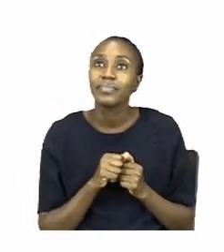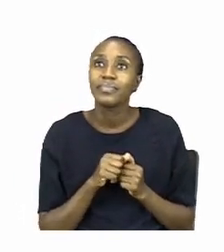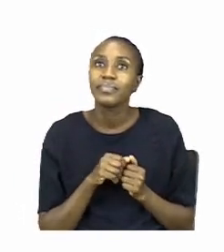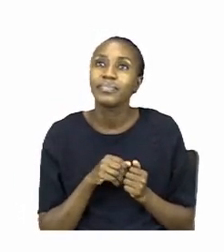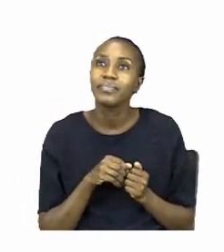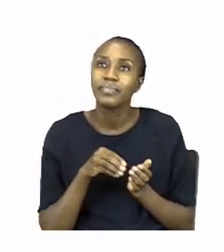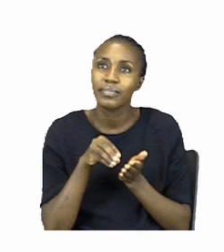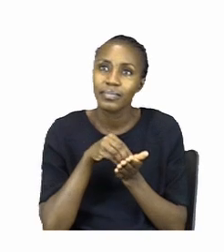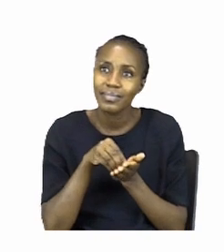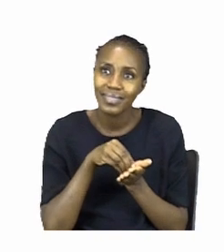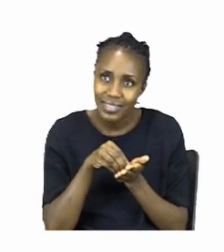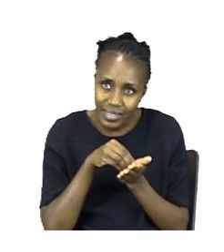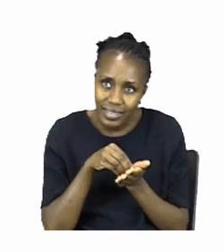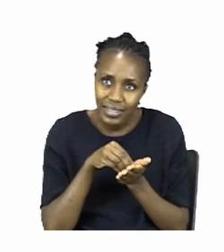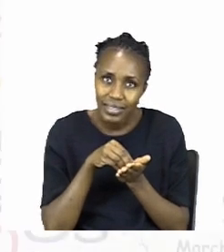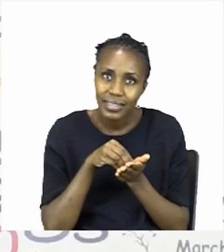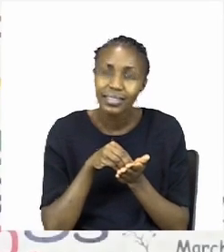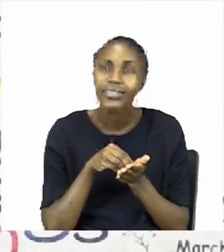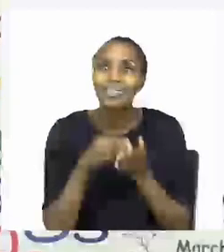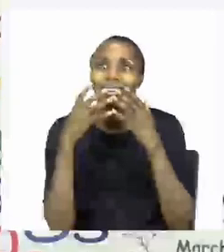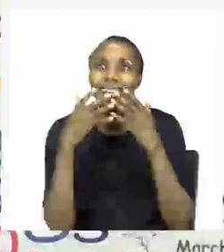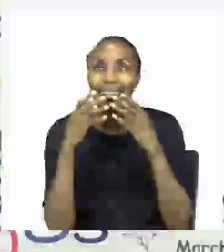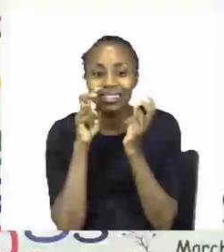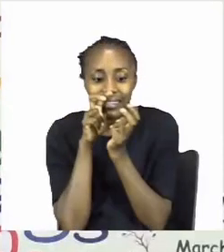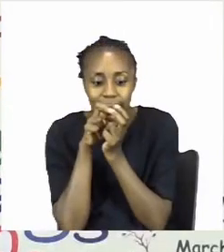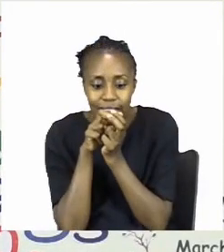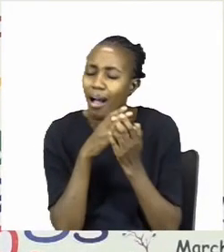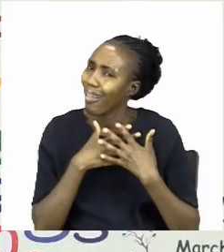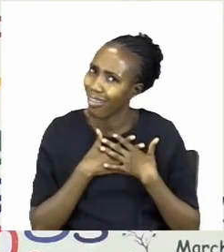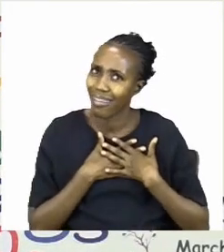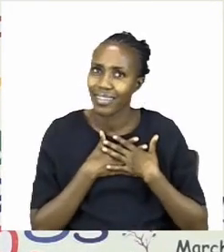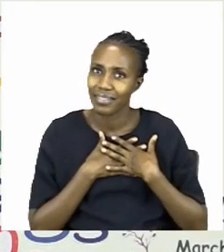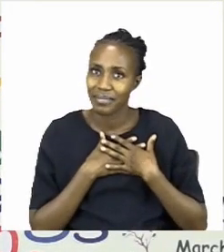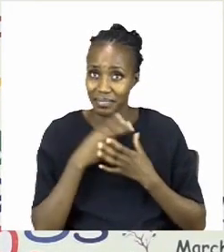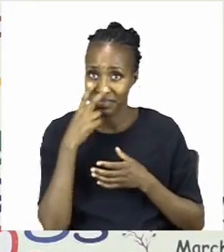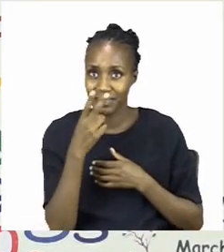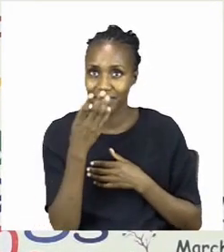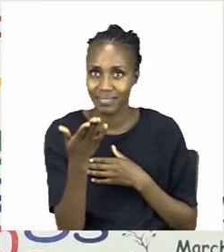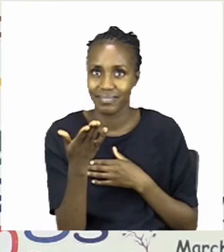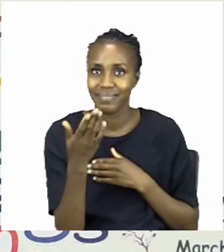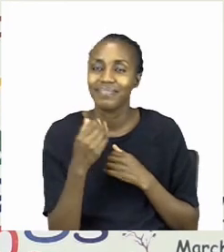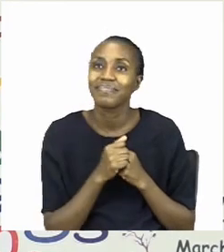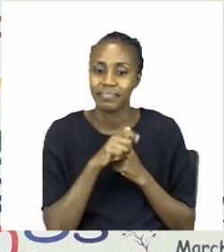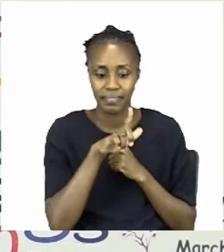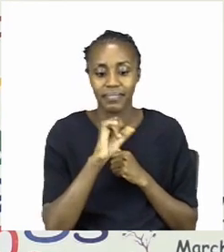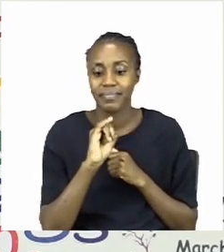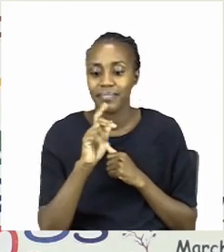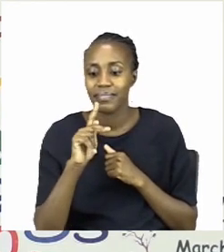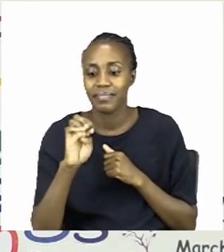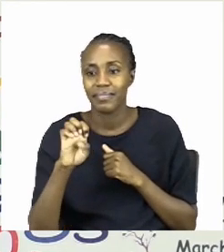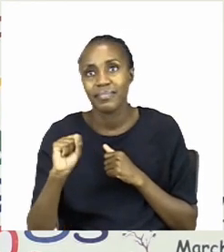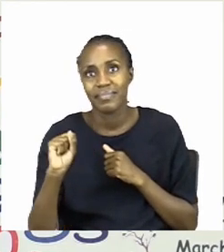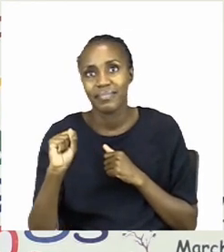likes cheese. I wrote the sentence on the board, so here you will see we will use the word